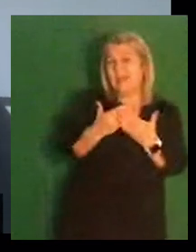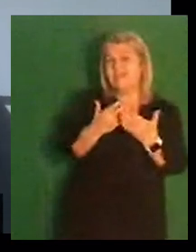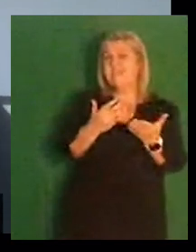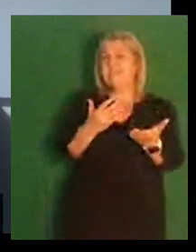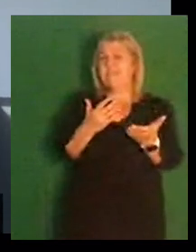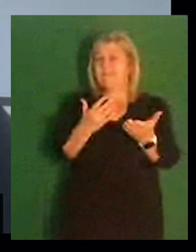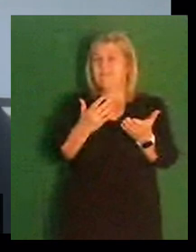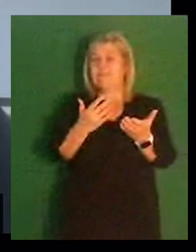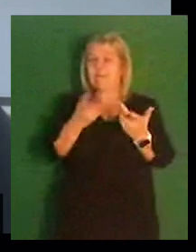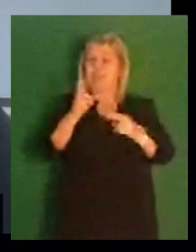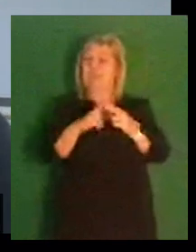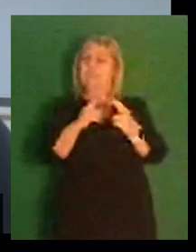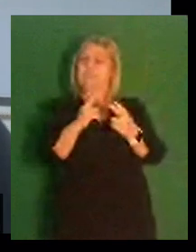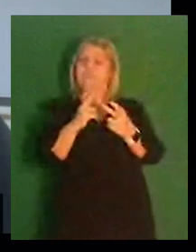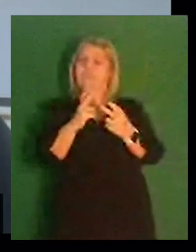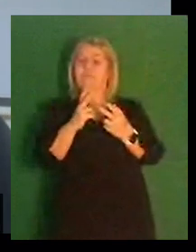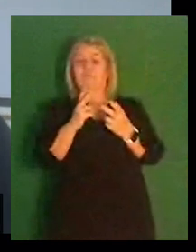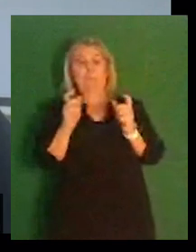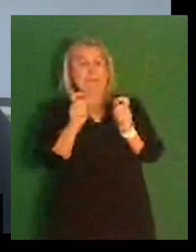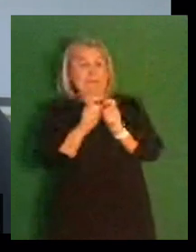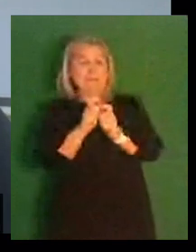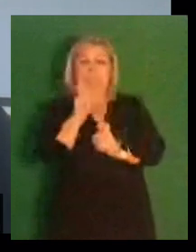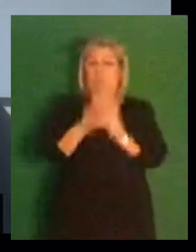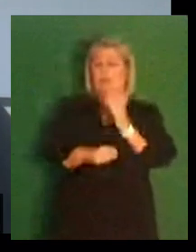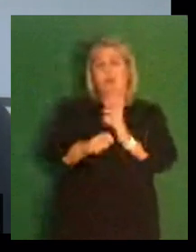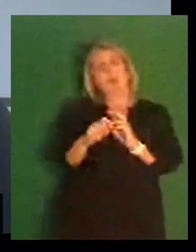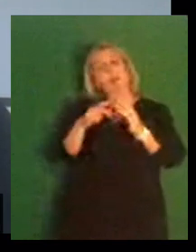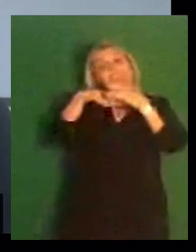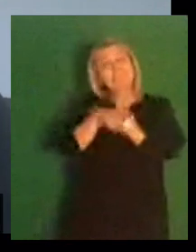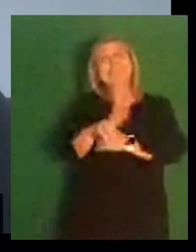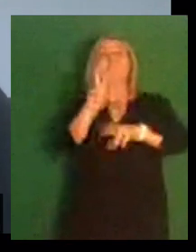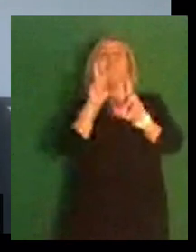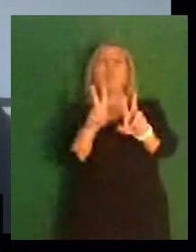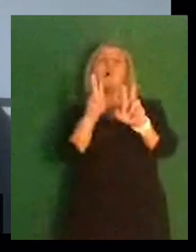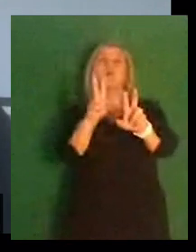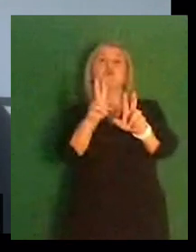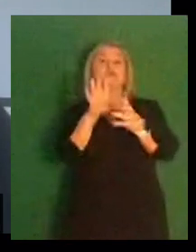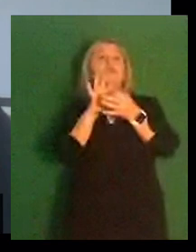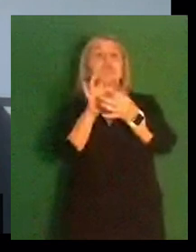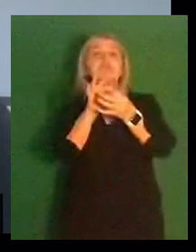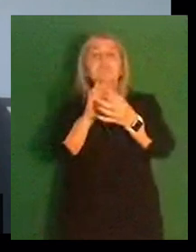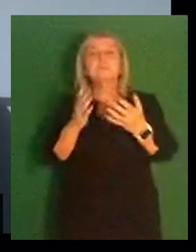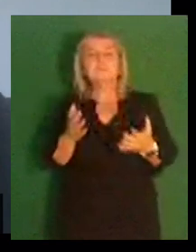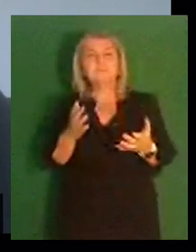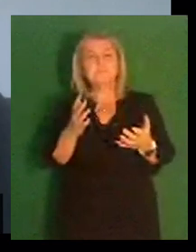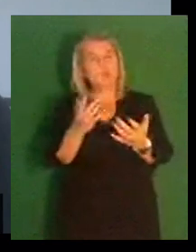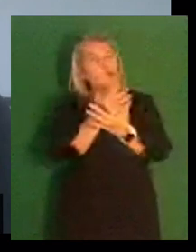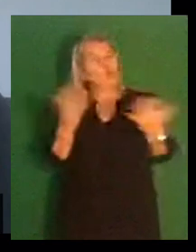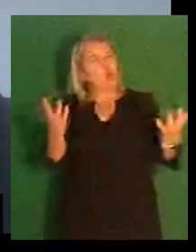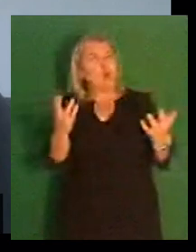So there's something around living with uncertainty whilst trying to be optimistic and hopeful and ambitious at the same